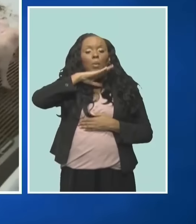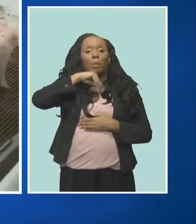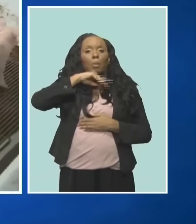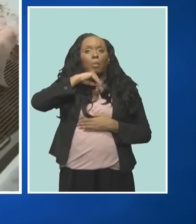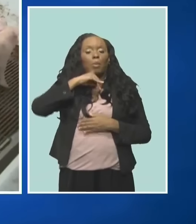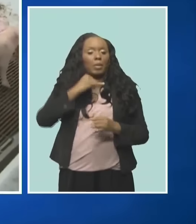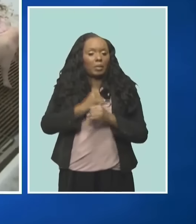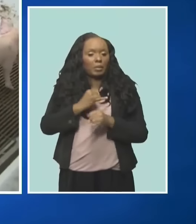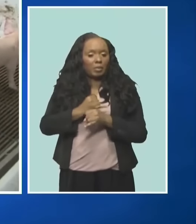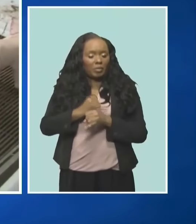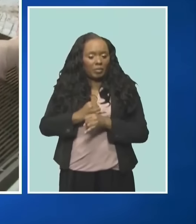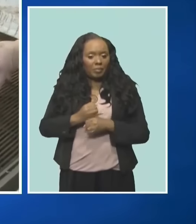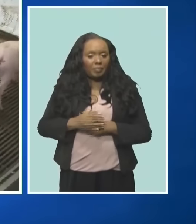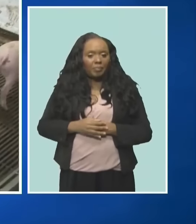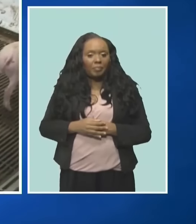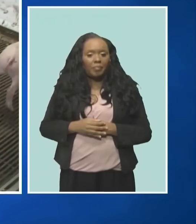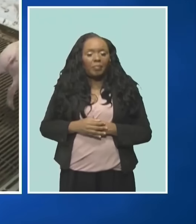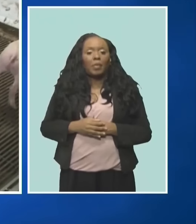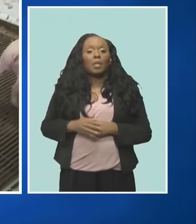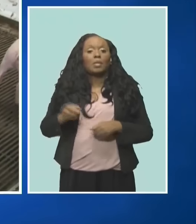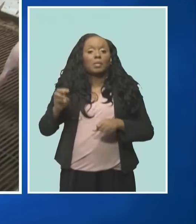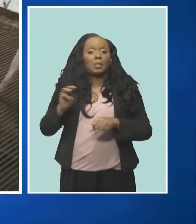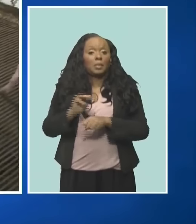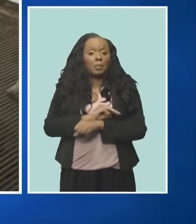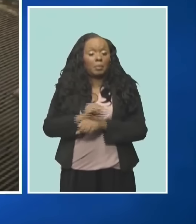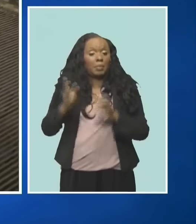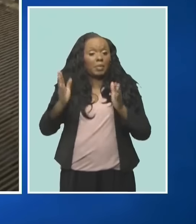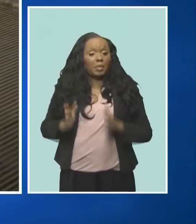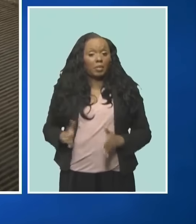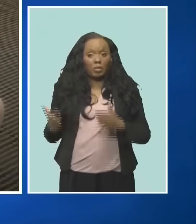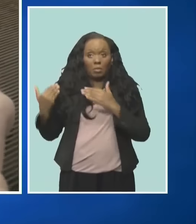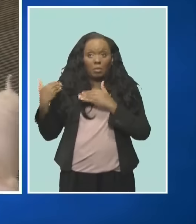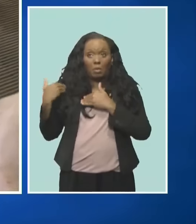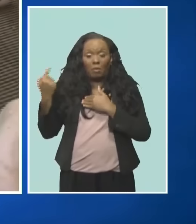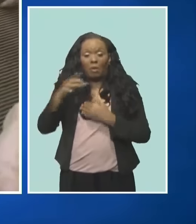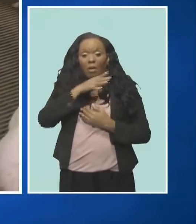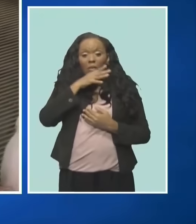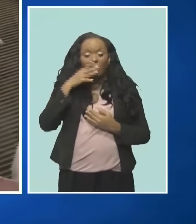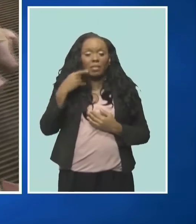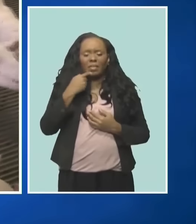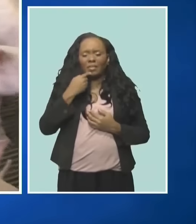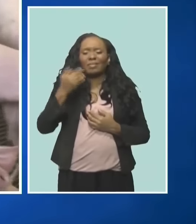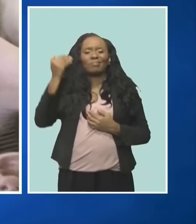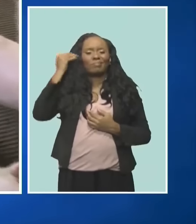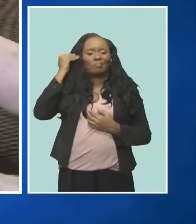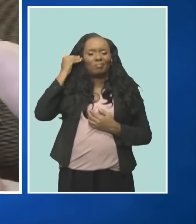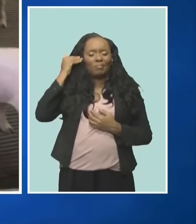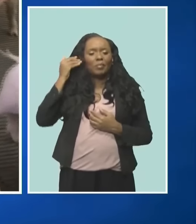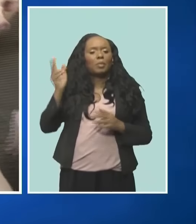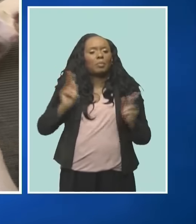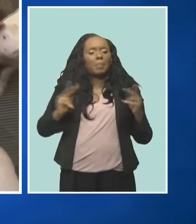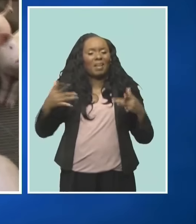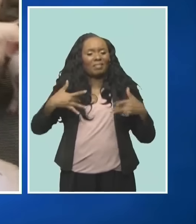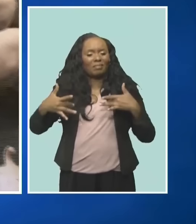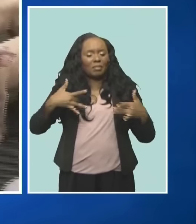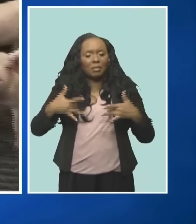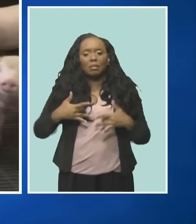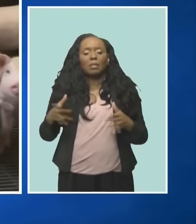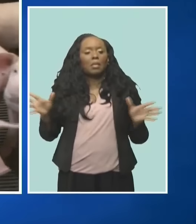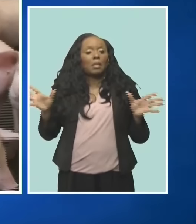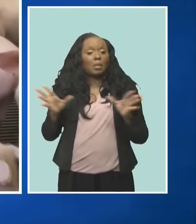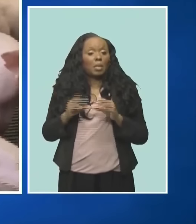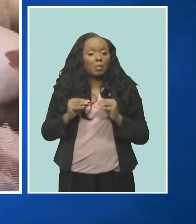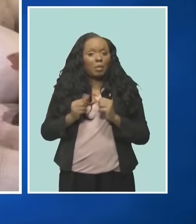But Minister of Agriculture, Food and Nutritional Security, Indar Ware, says he is aware of the concerns and has met with